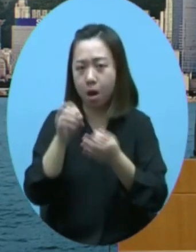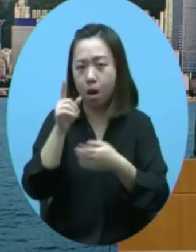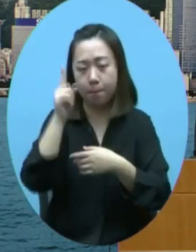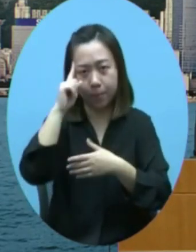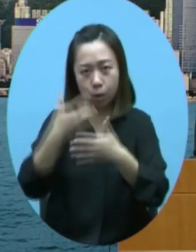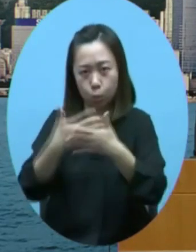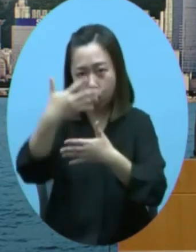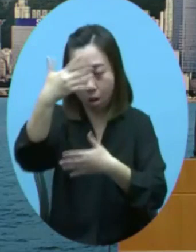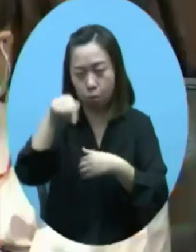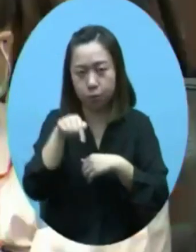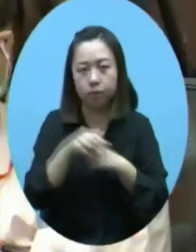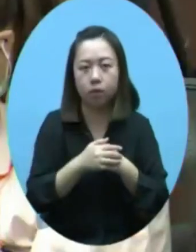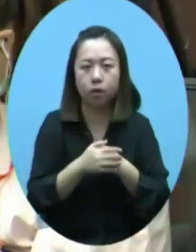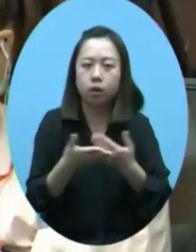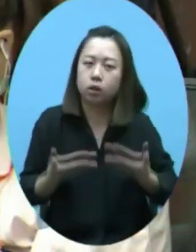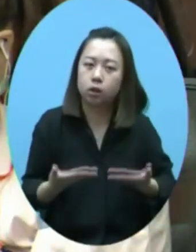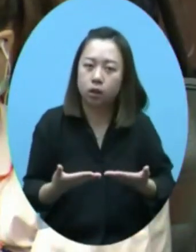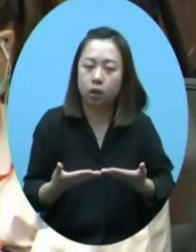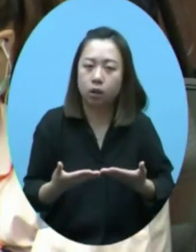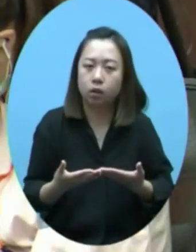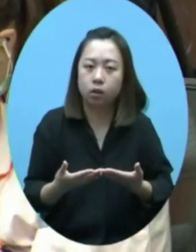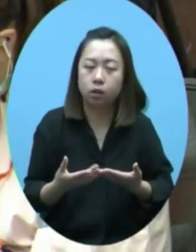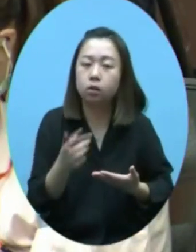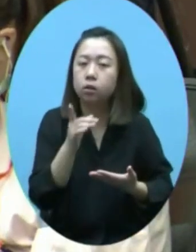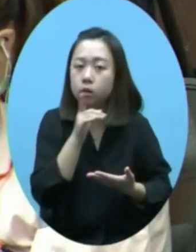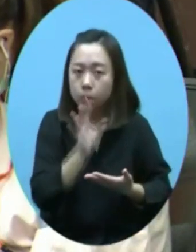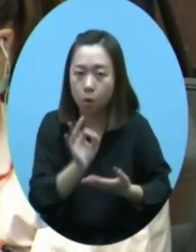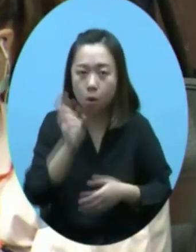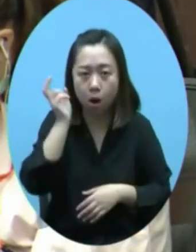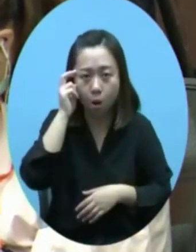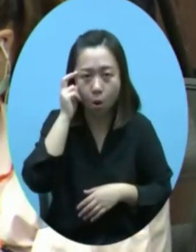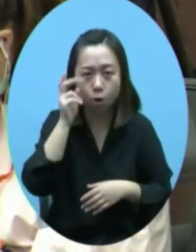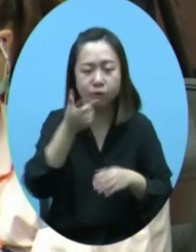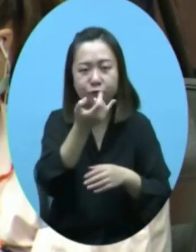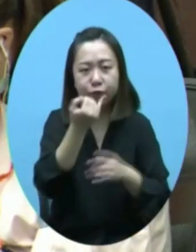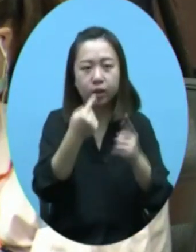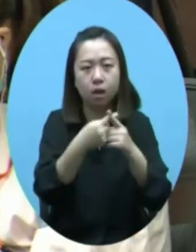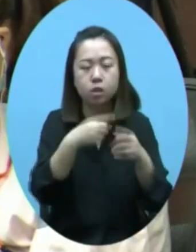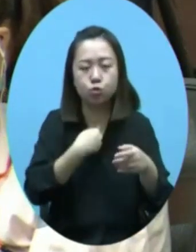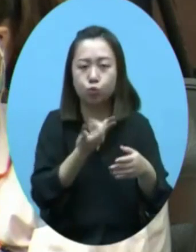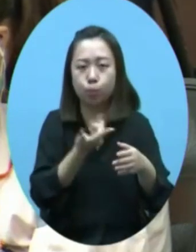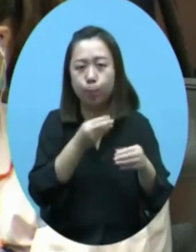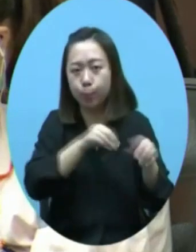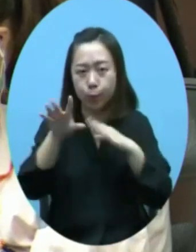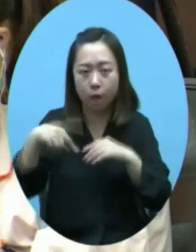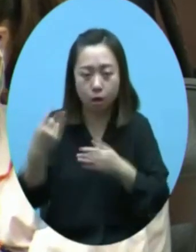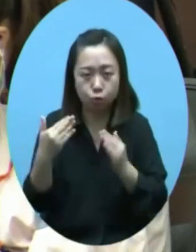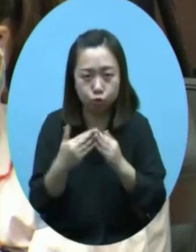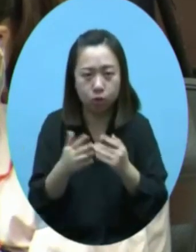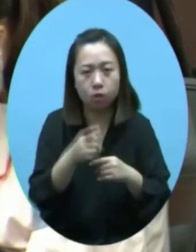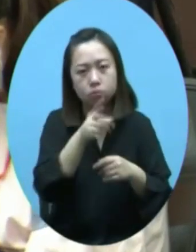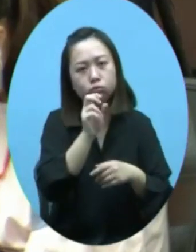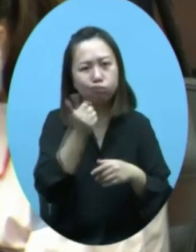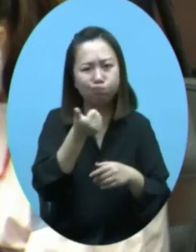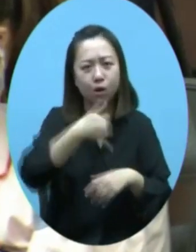the Mingchun House O estate. At this stage, are you thinking of evacuating some of the residents? Just then,